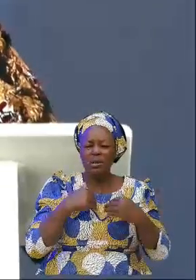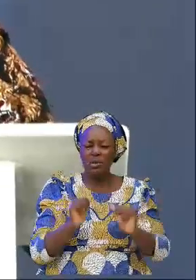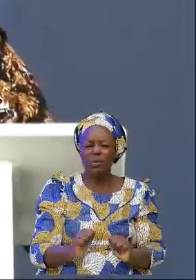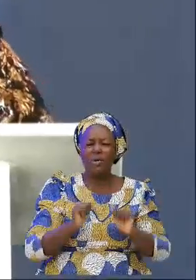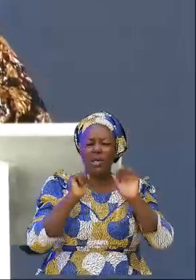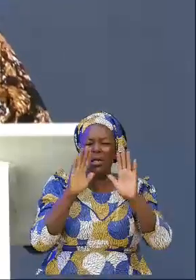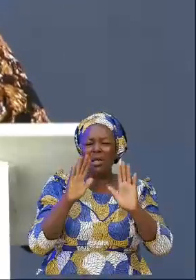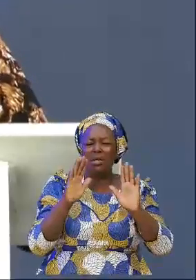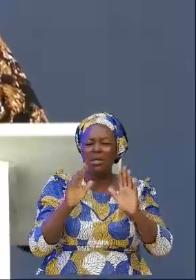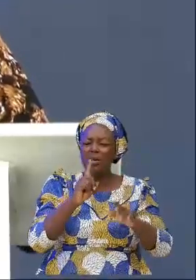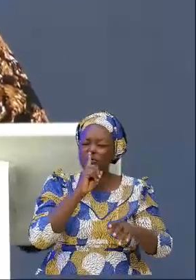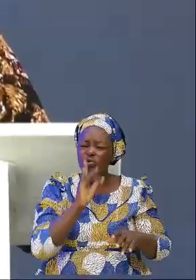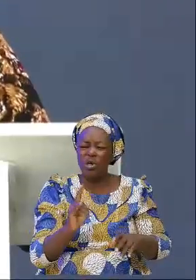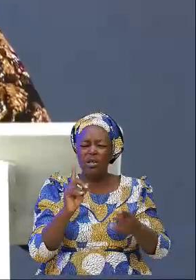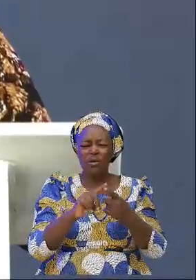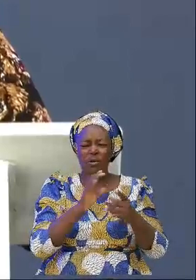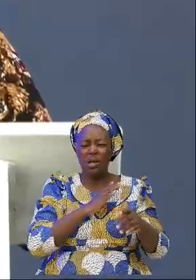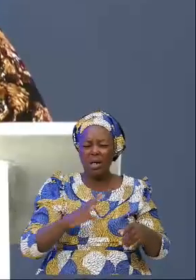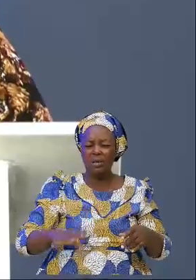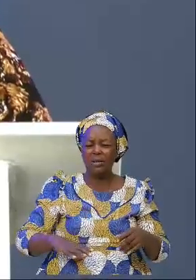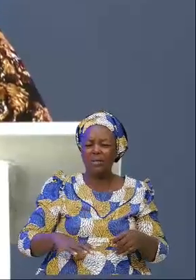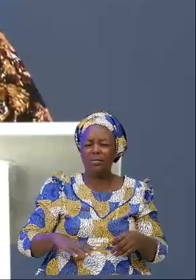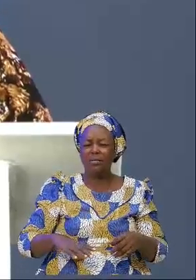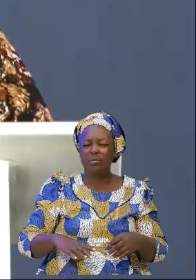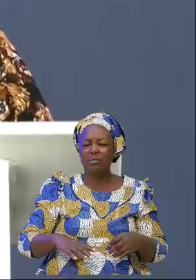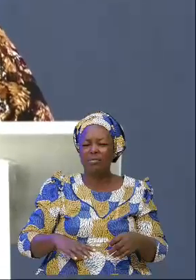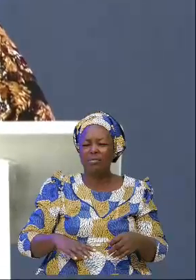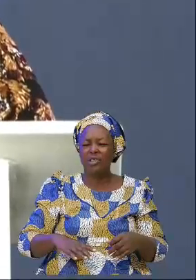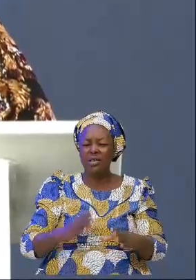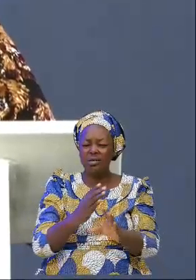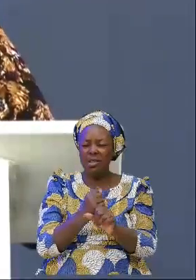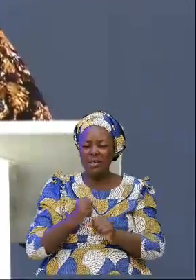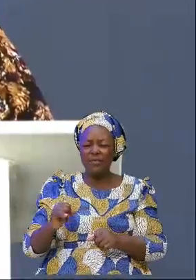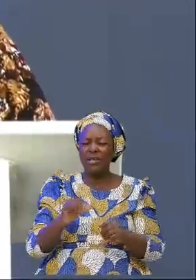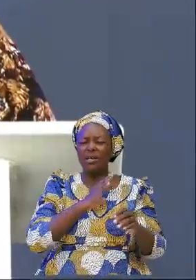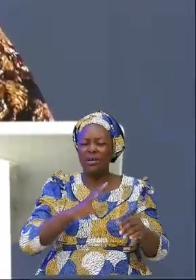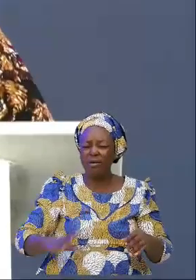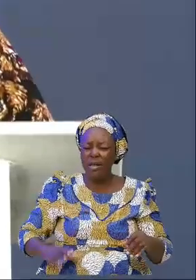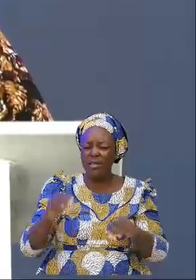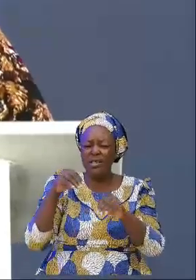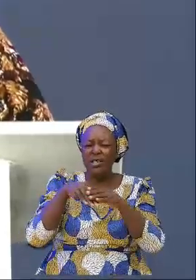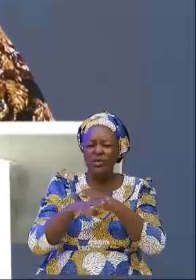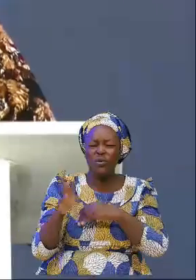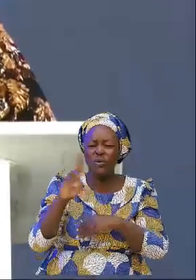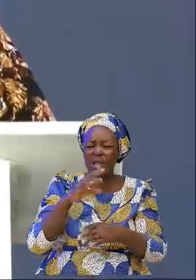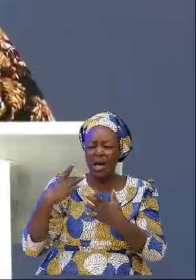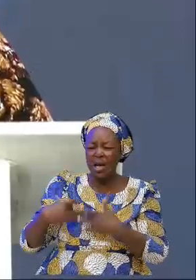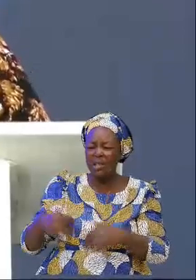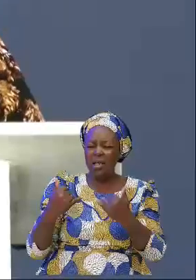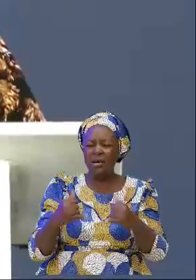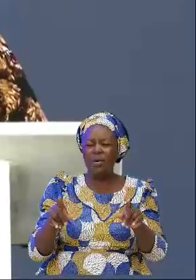for everyone who has surrendered sincerely unto Christ,